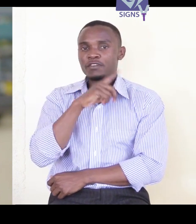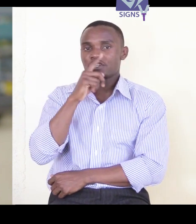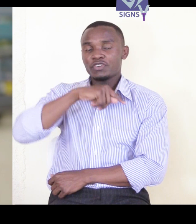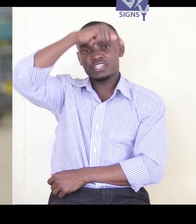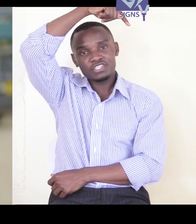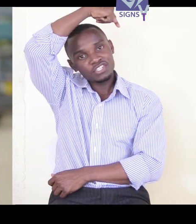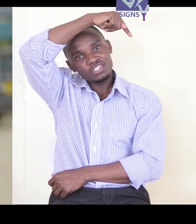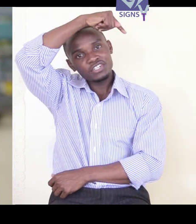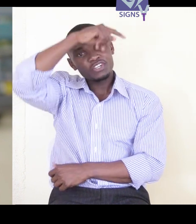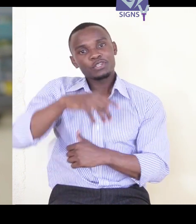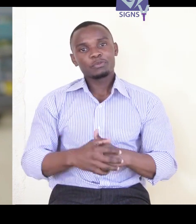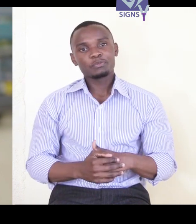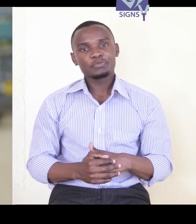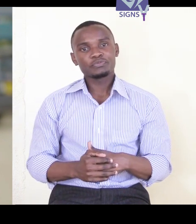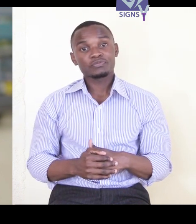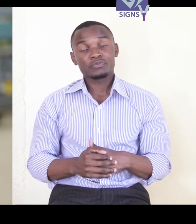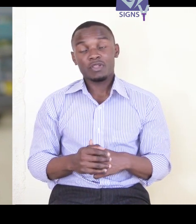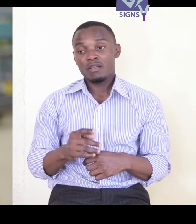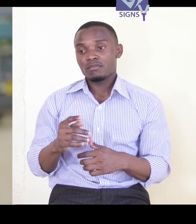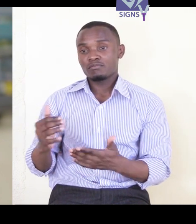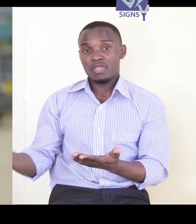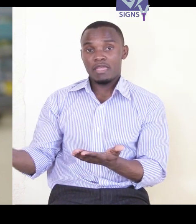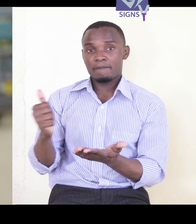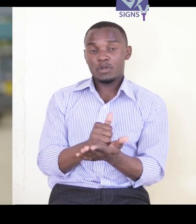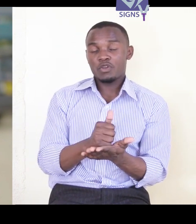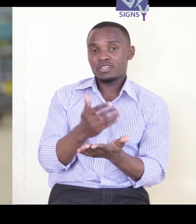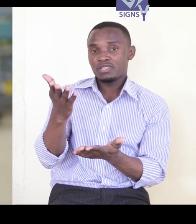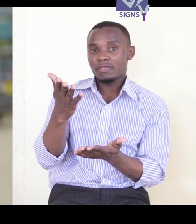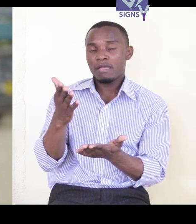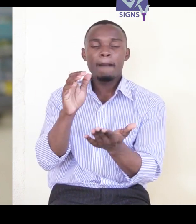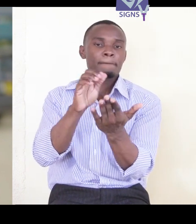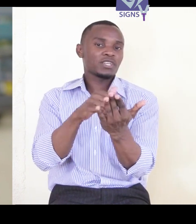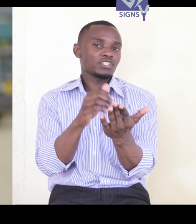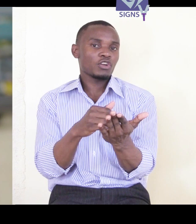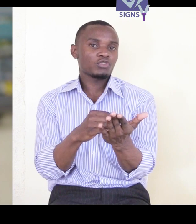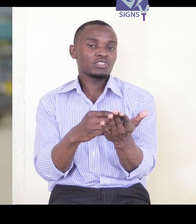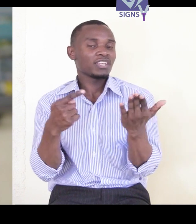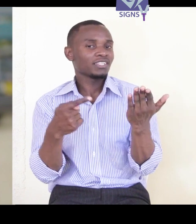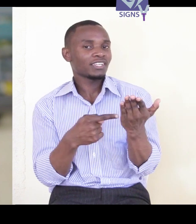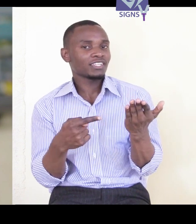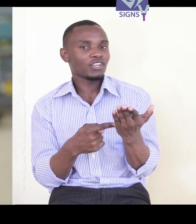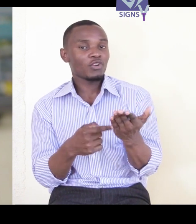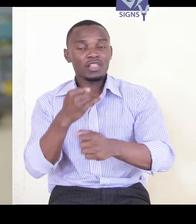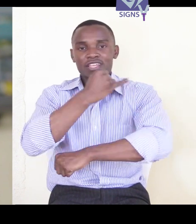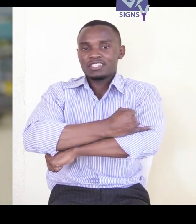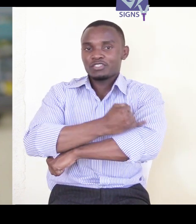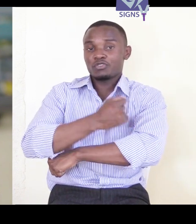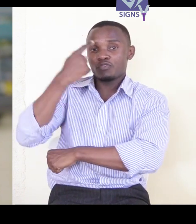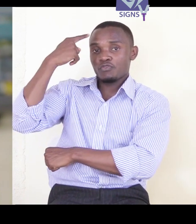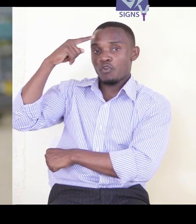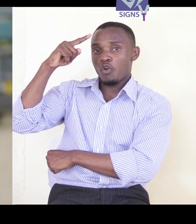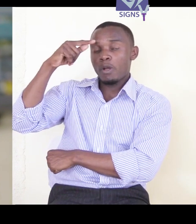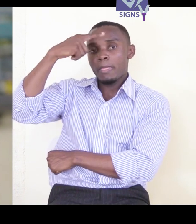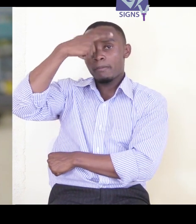degree, and finally I was employed at Machakos Technical Institute for the Blind